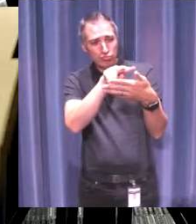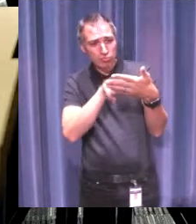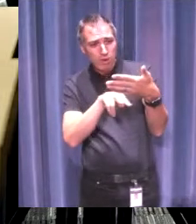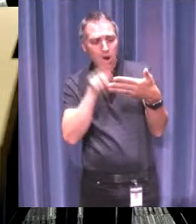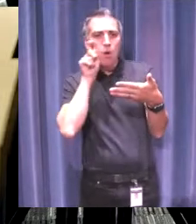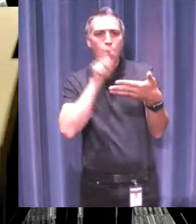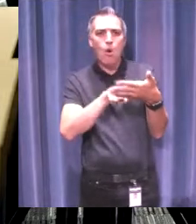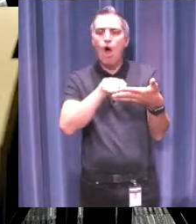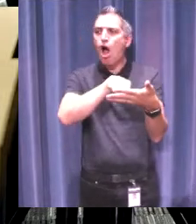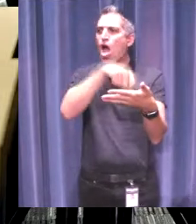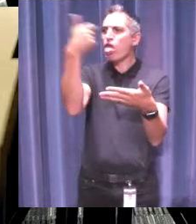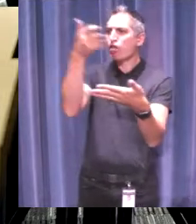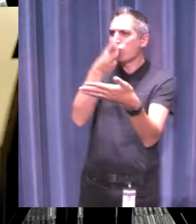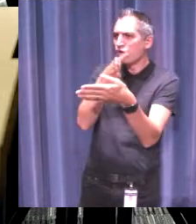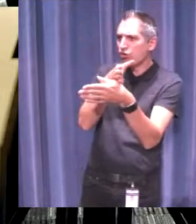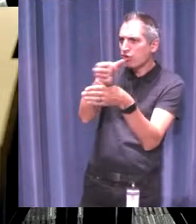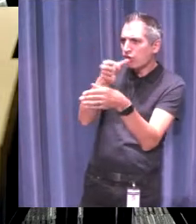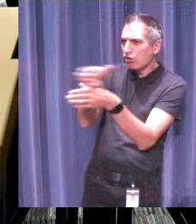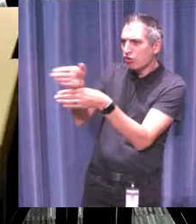improvement? Okay.